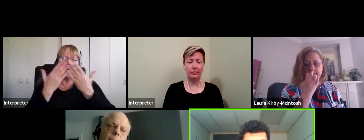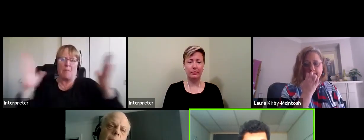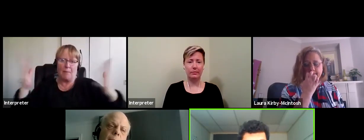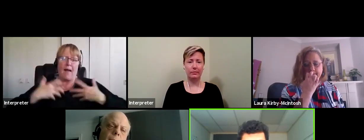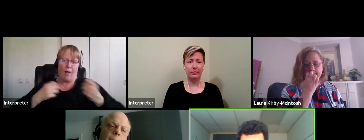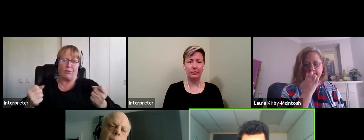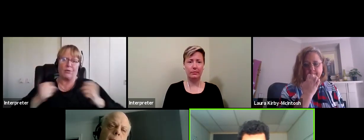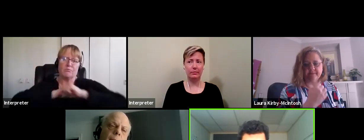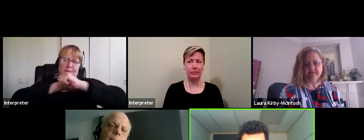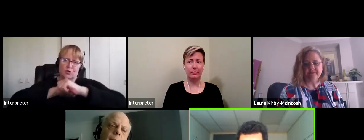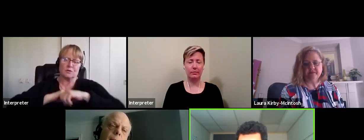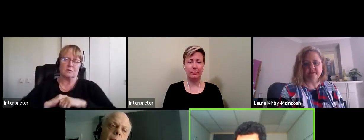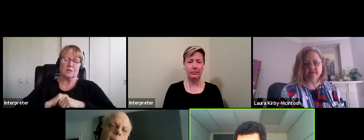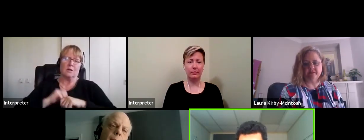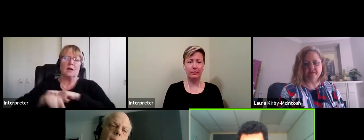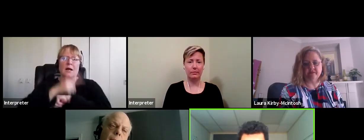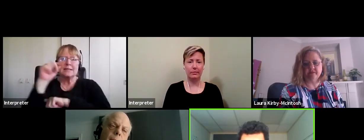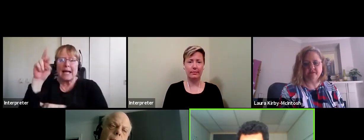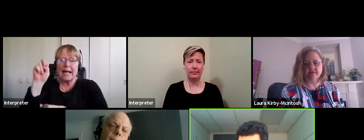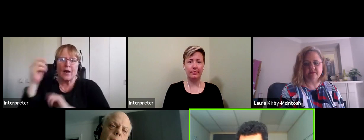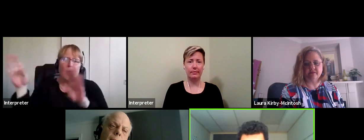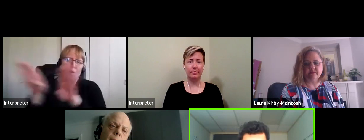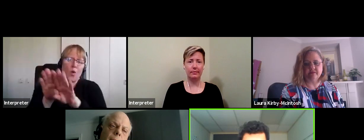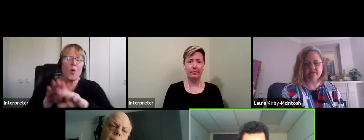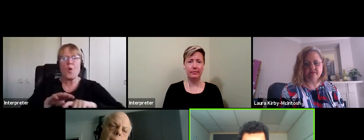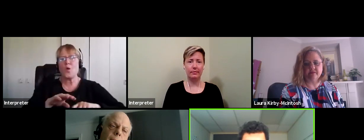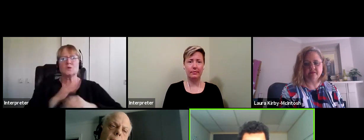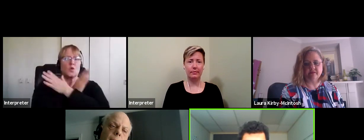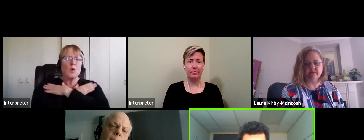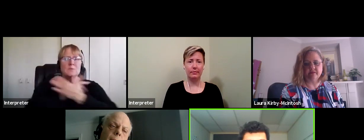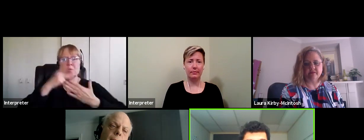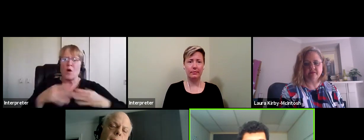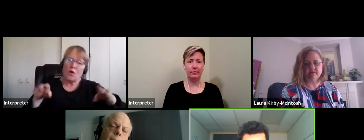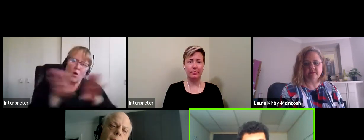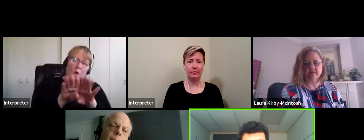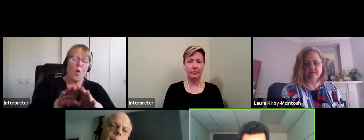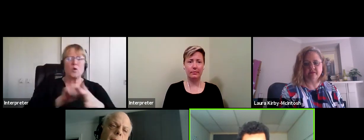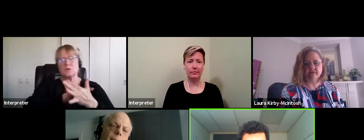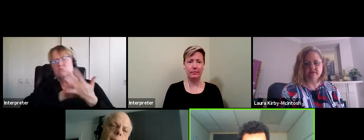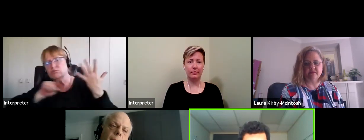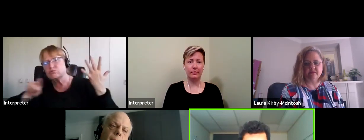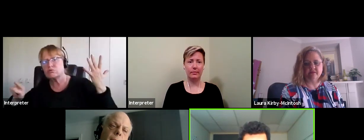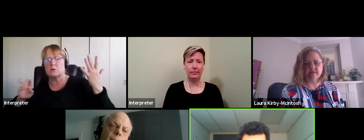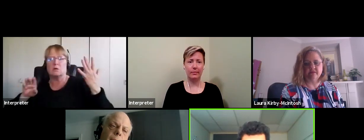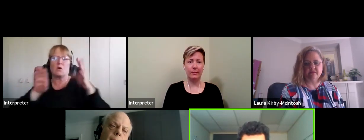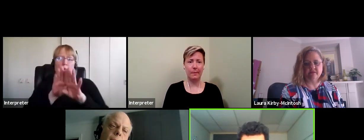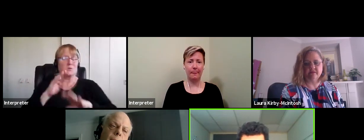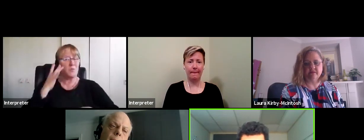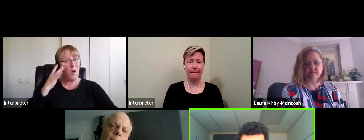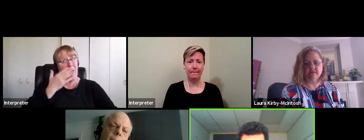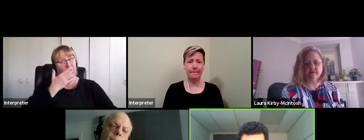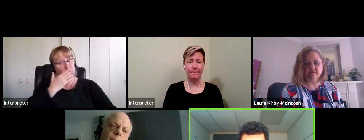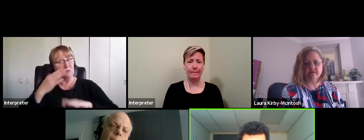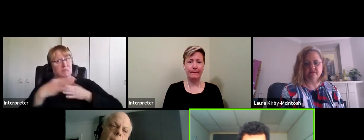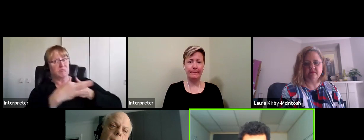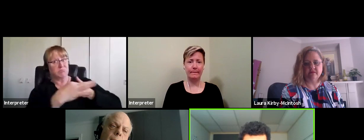respite facilities and respite programs are closed, again, under very good guidance of public health. So what this